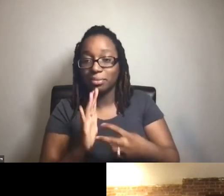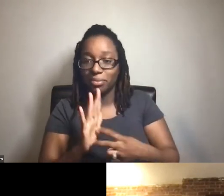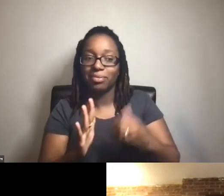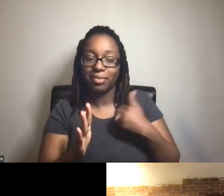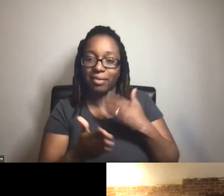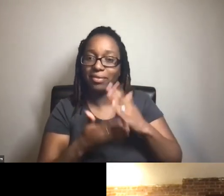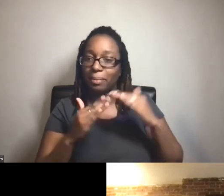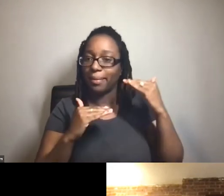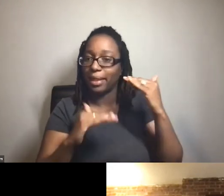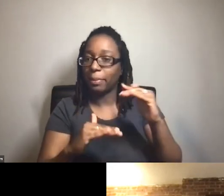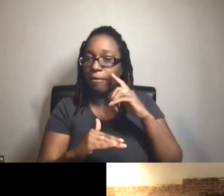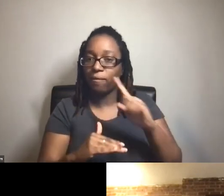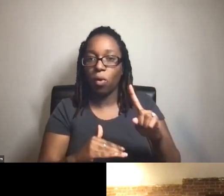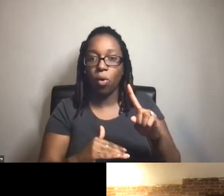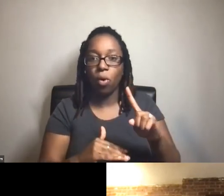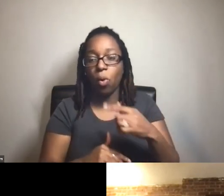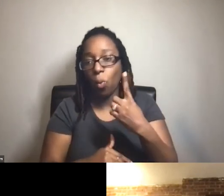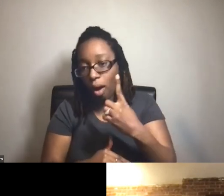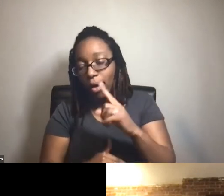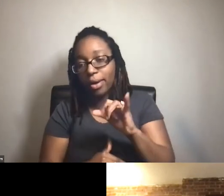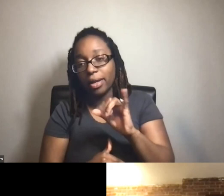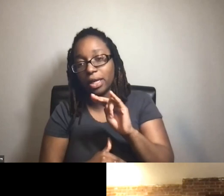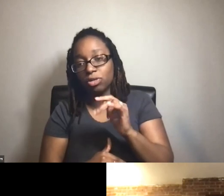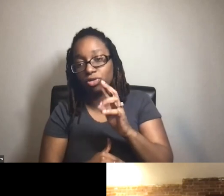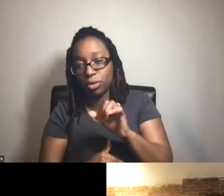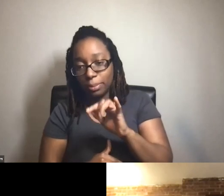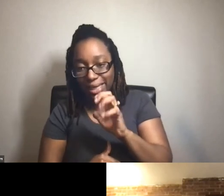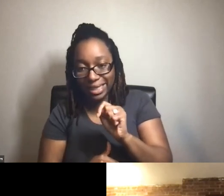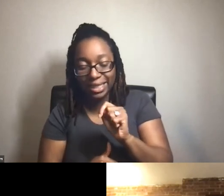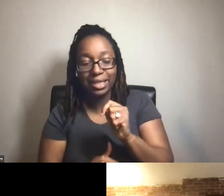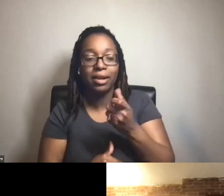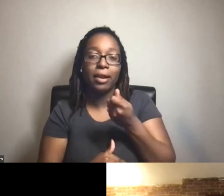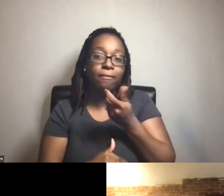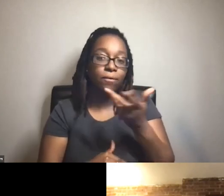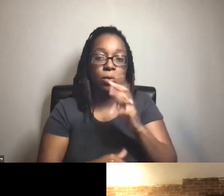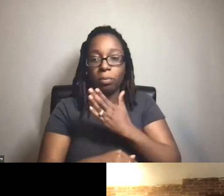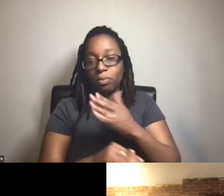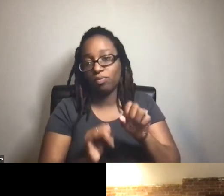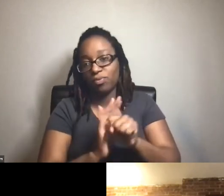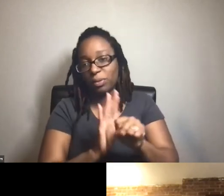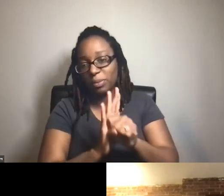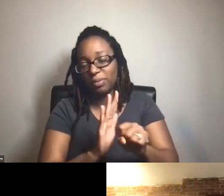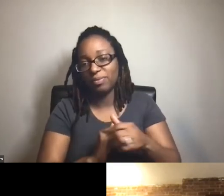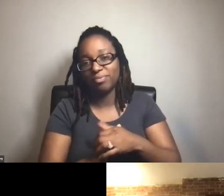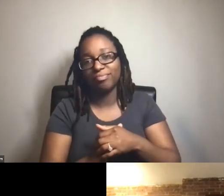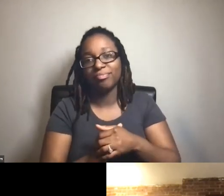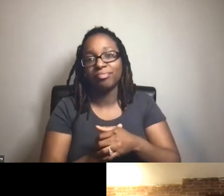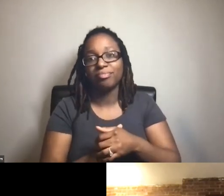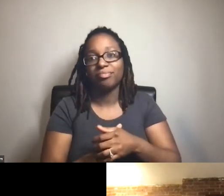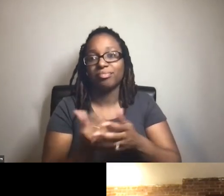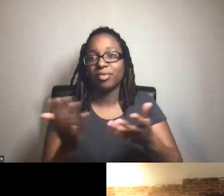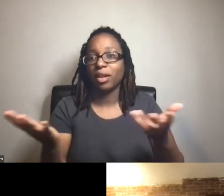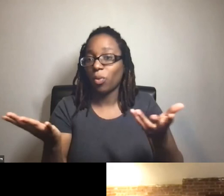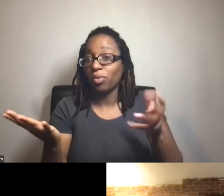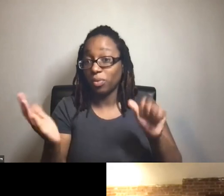to single instrument pieces with very few musical symbols. So the sort of thing that it can do right